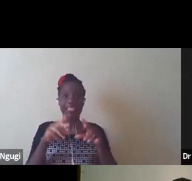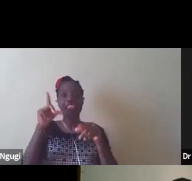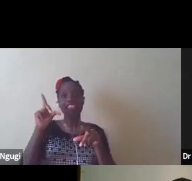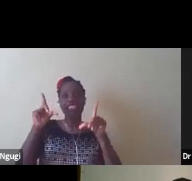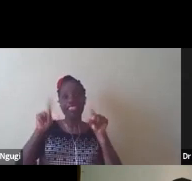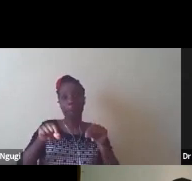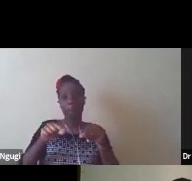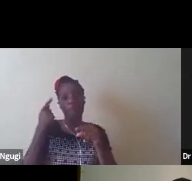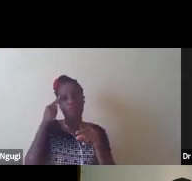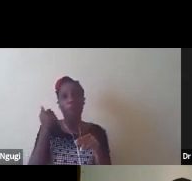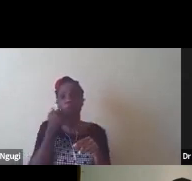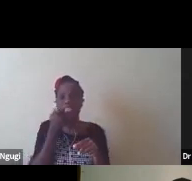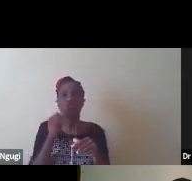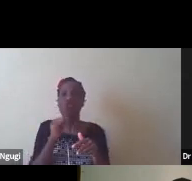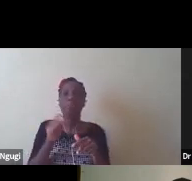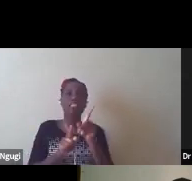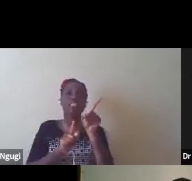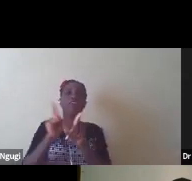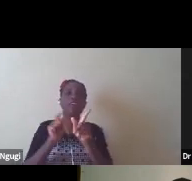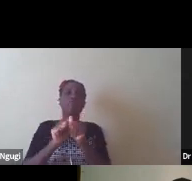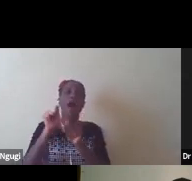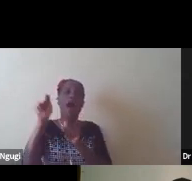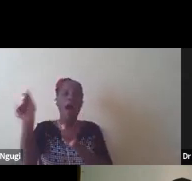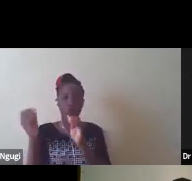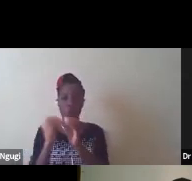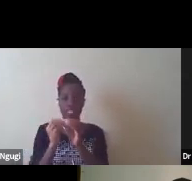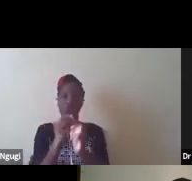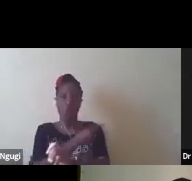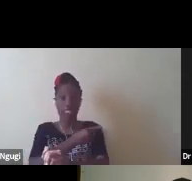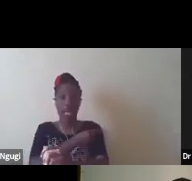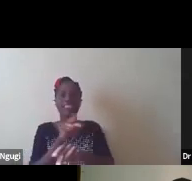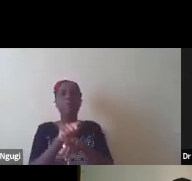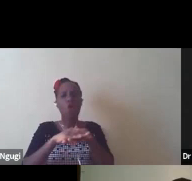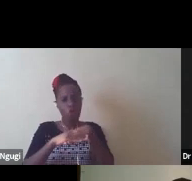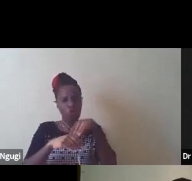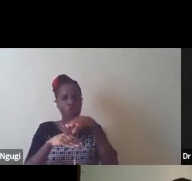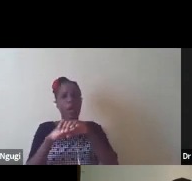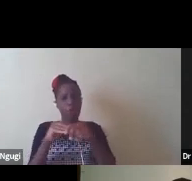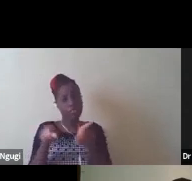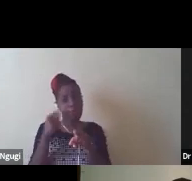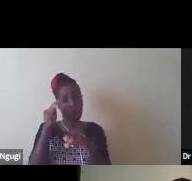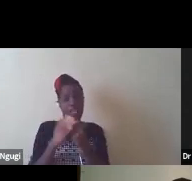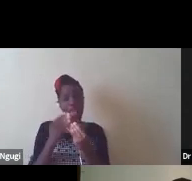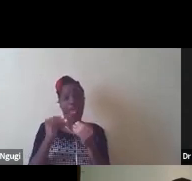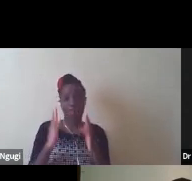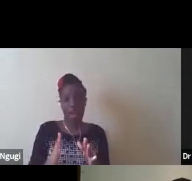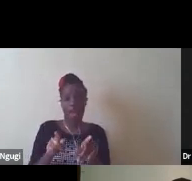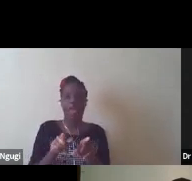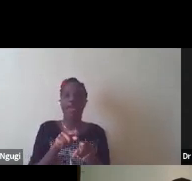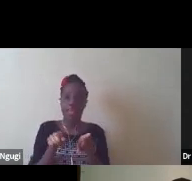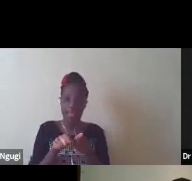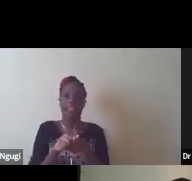patient. He doesn't need to travel all the way. And it's also comfortable for even the caregiver and also the healthcare